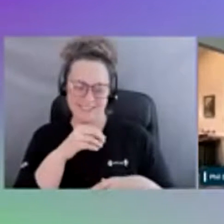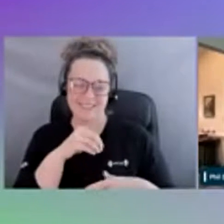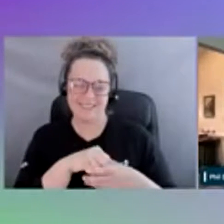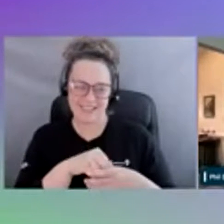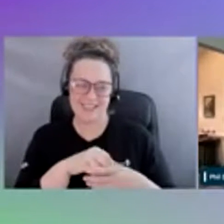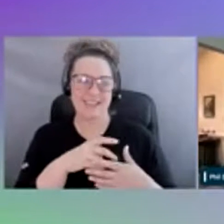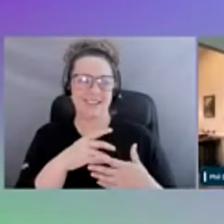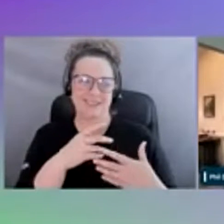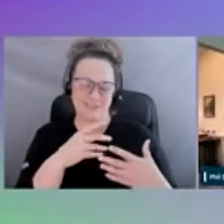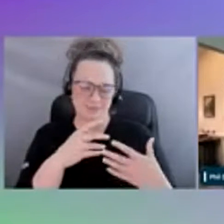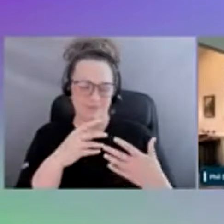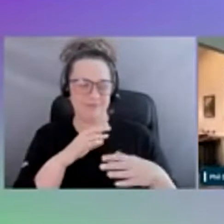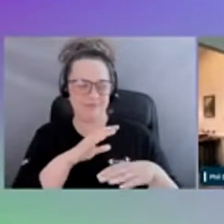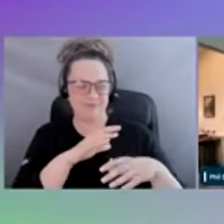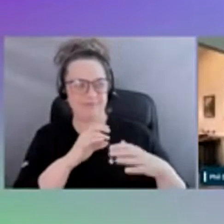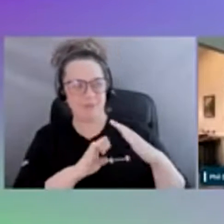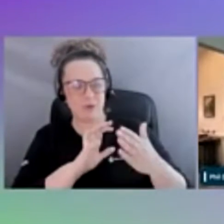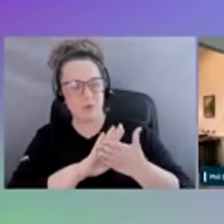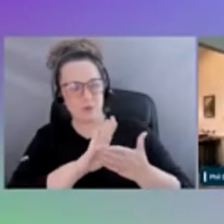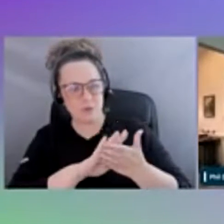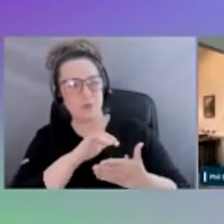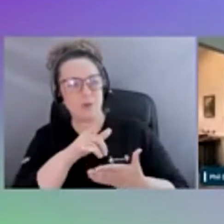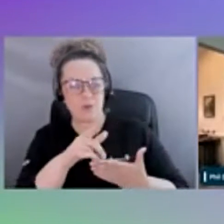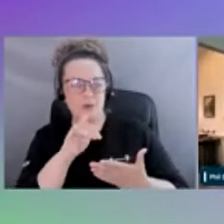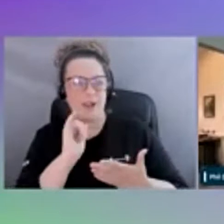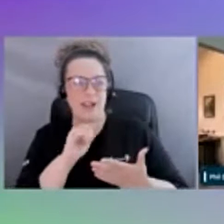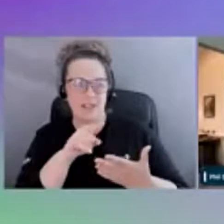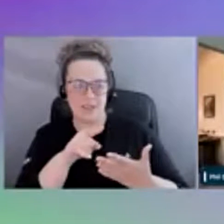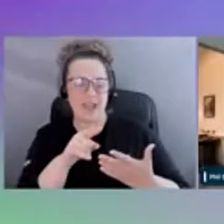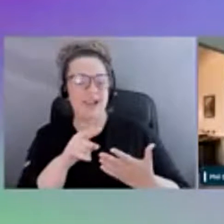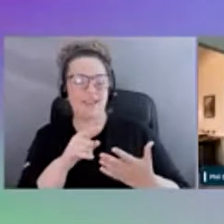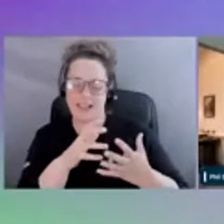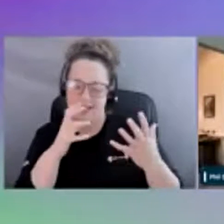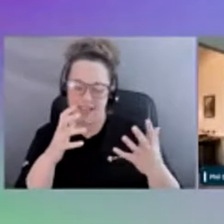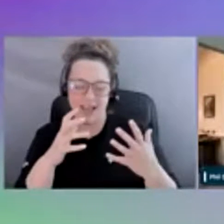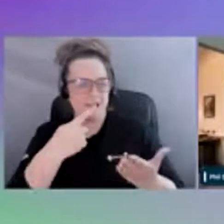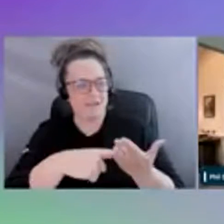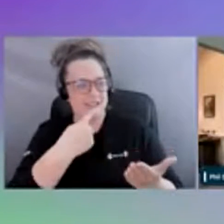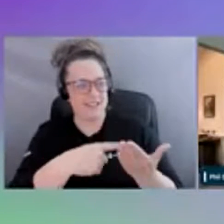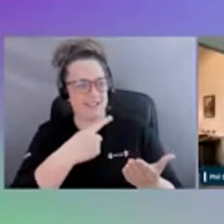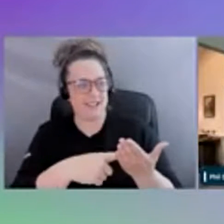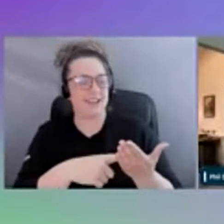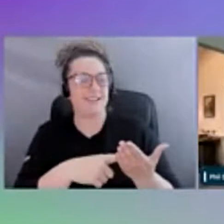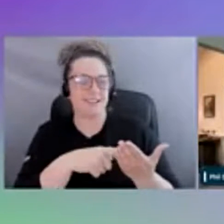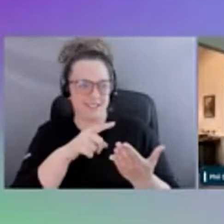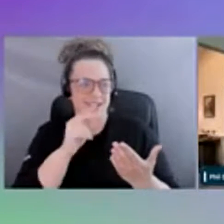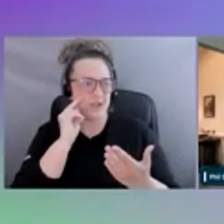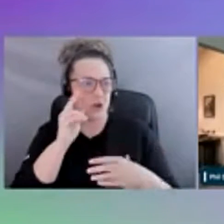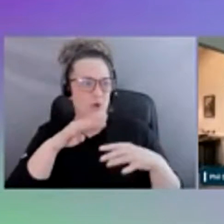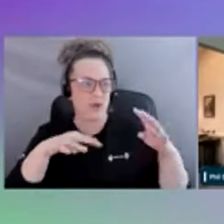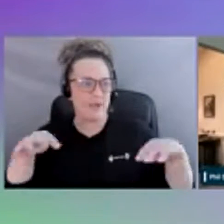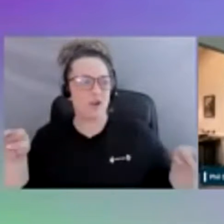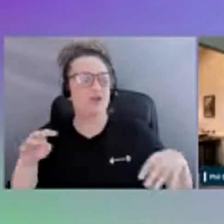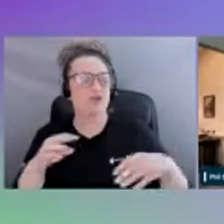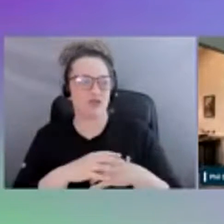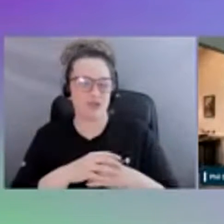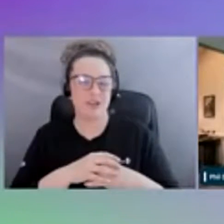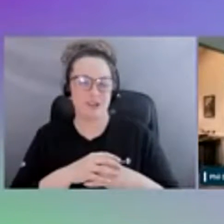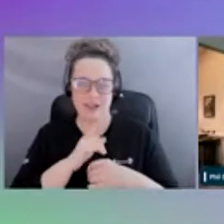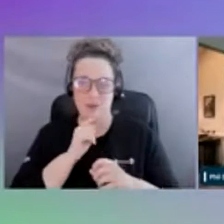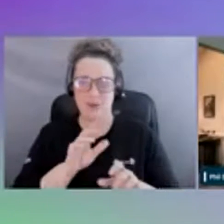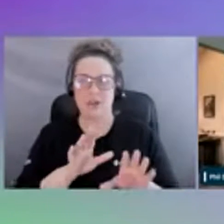they're talking so transparently about neurodivergence. And they're really creating a great environment